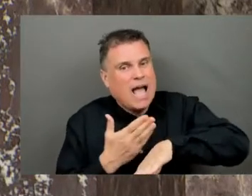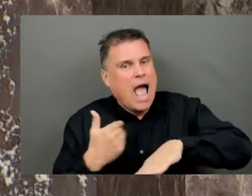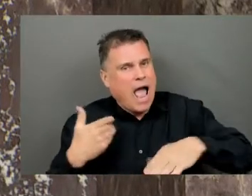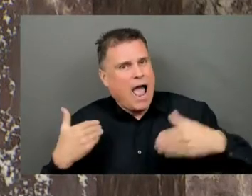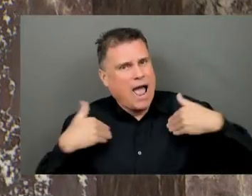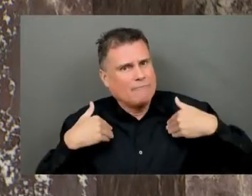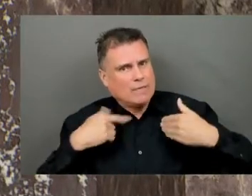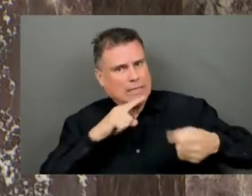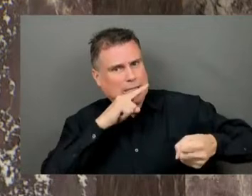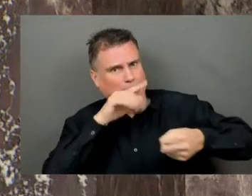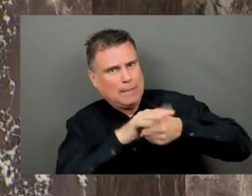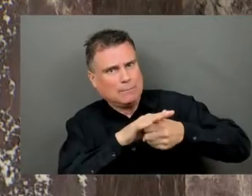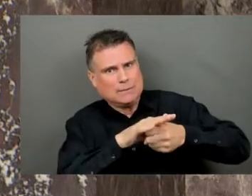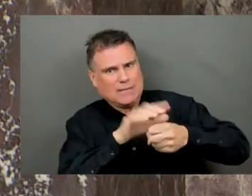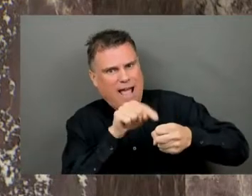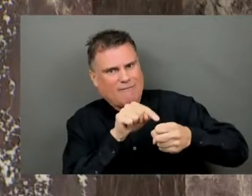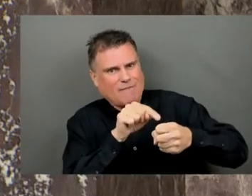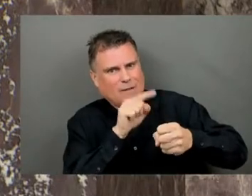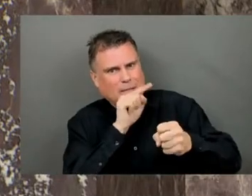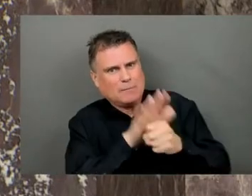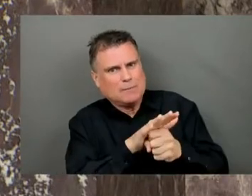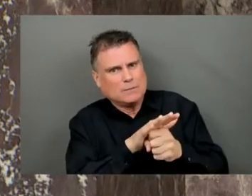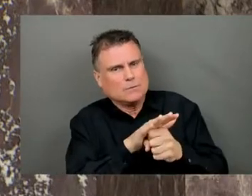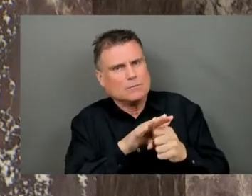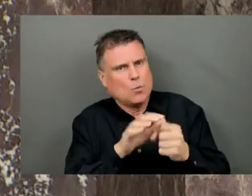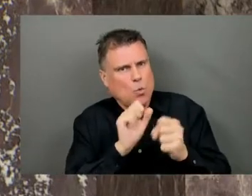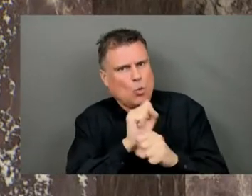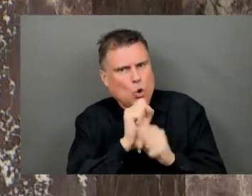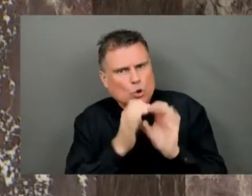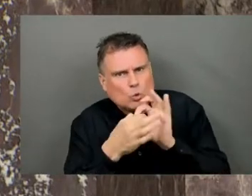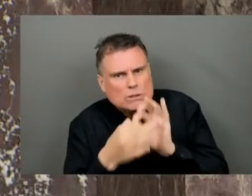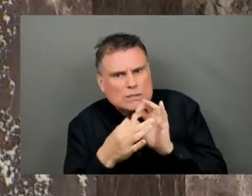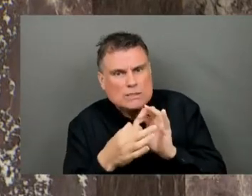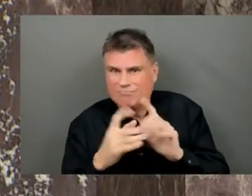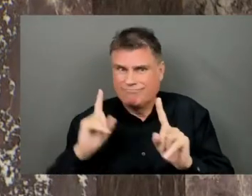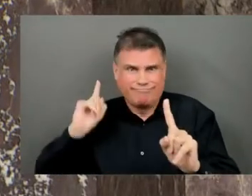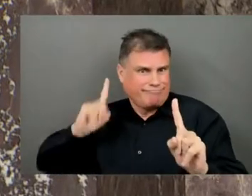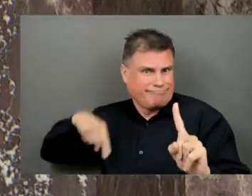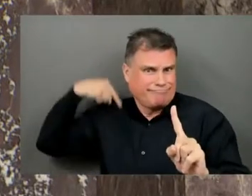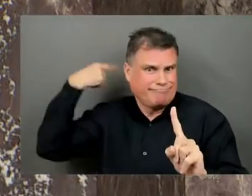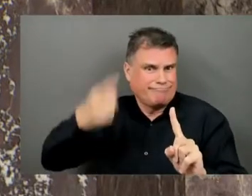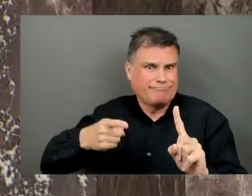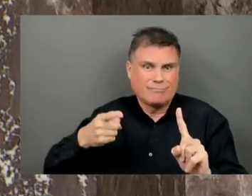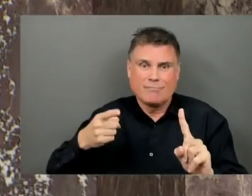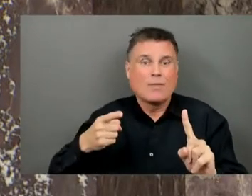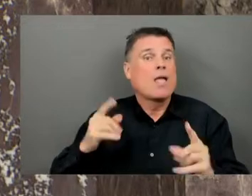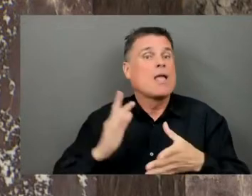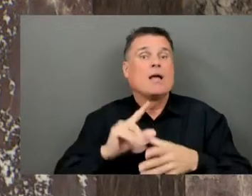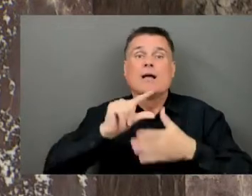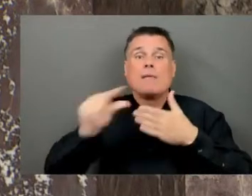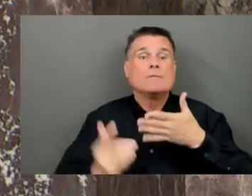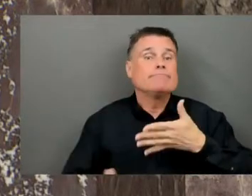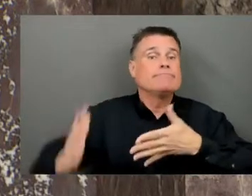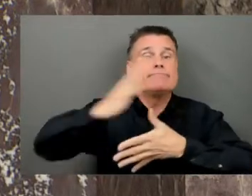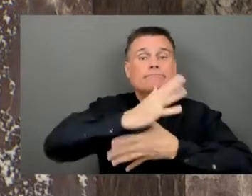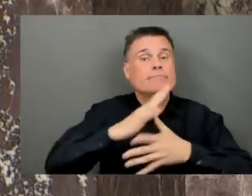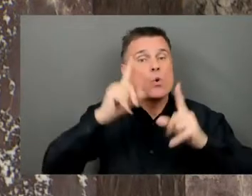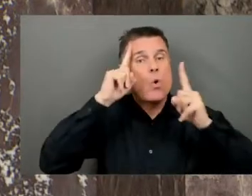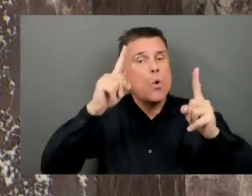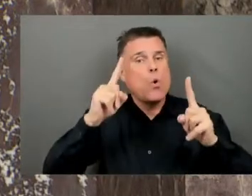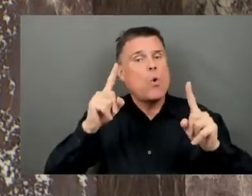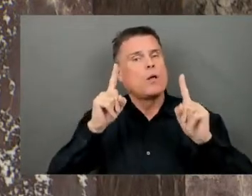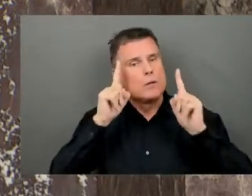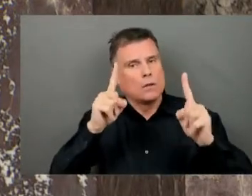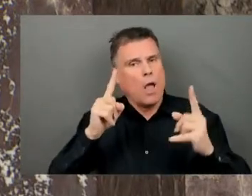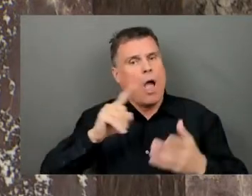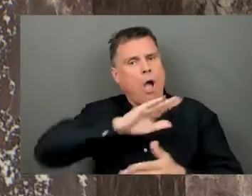since day one, since forming government, we have made it a priority to make sure that everyone feels safe in British Columbia. Yes, we have more work to do. We're going to continue to do that